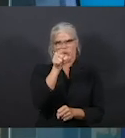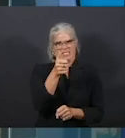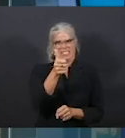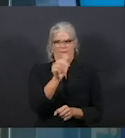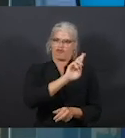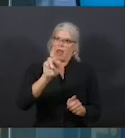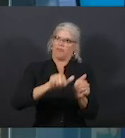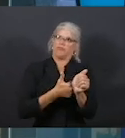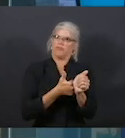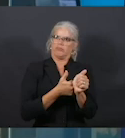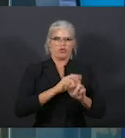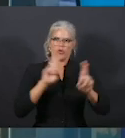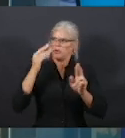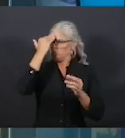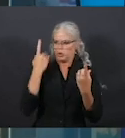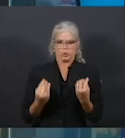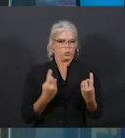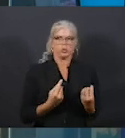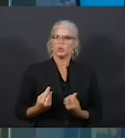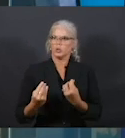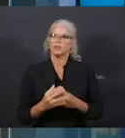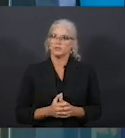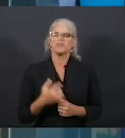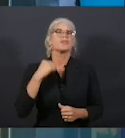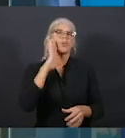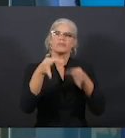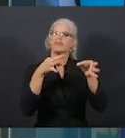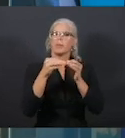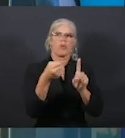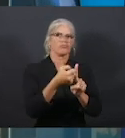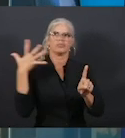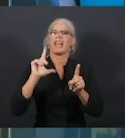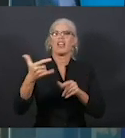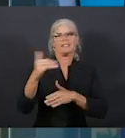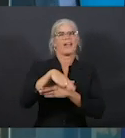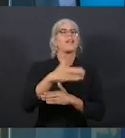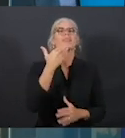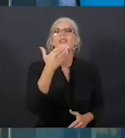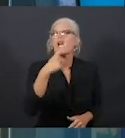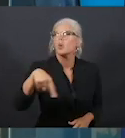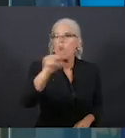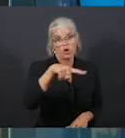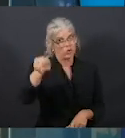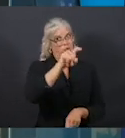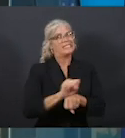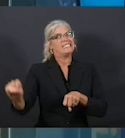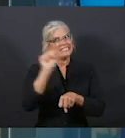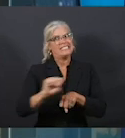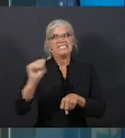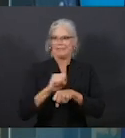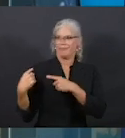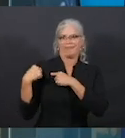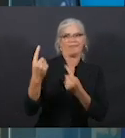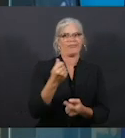able to handle that. So we will be back with more later today, but I want to thank everybody here. They've been working very hard for the last